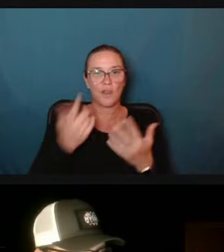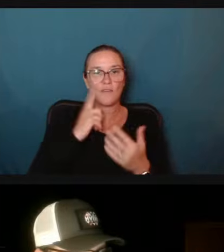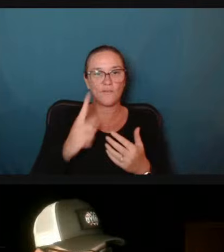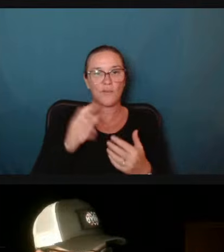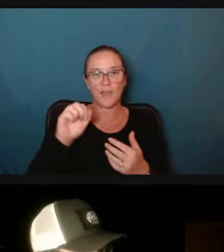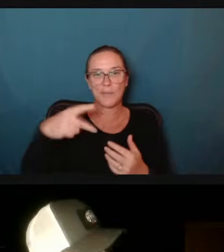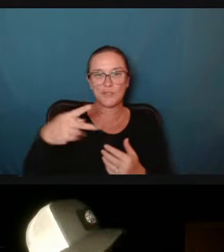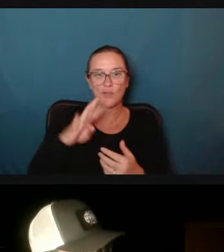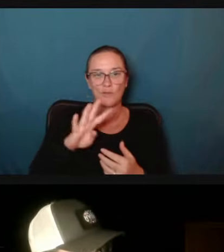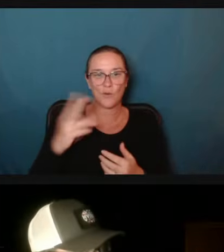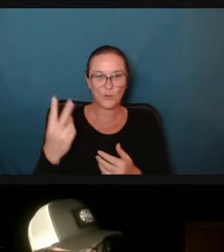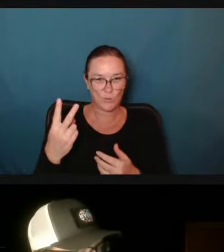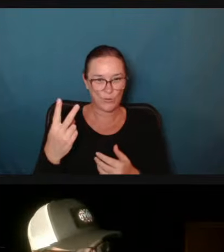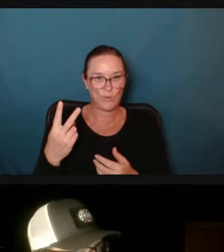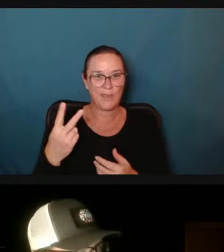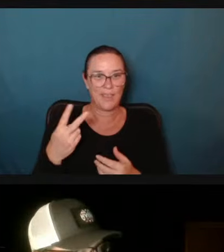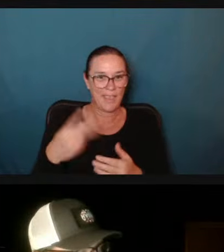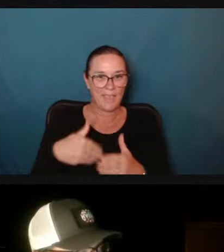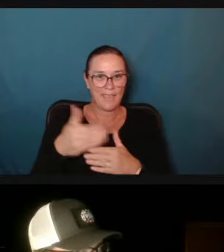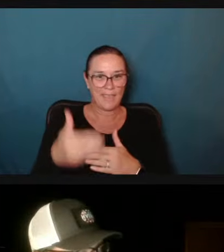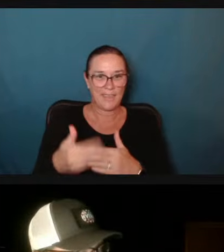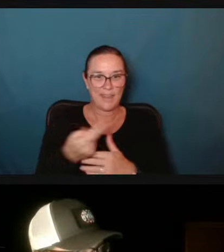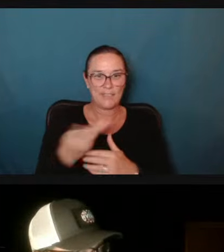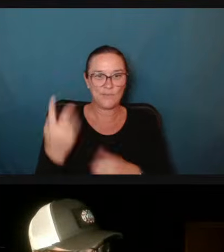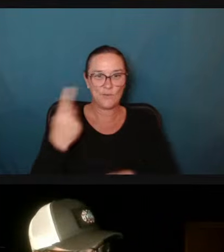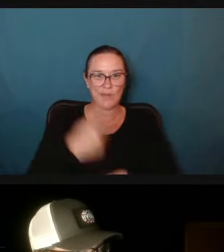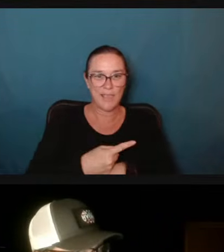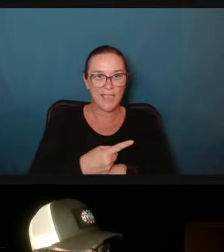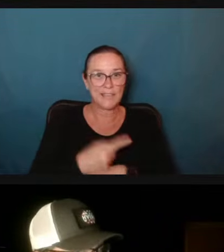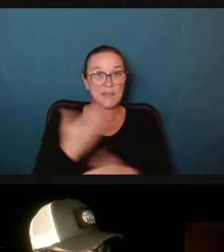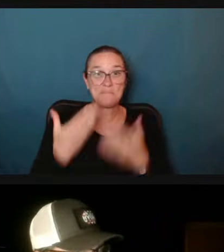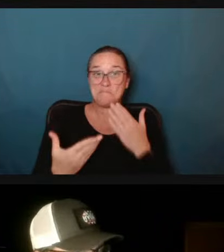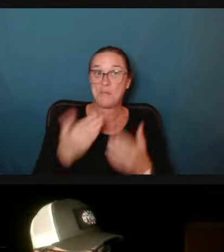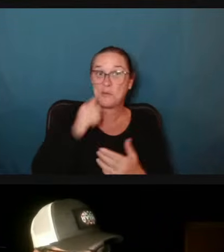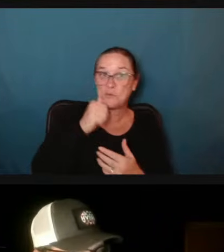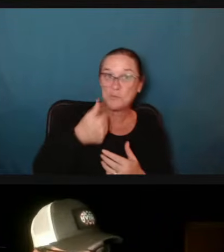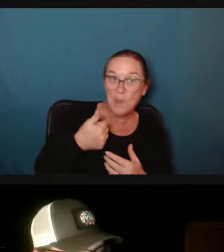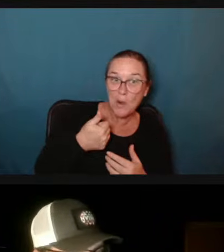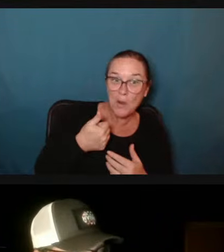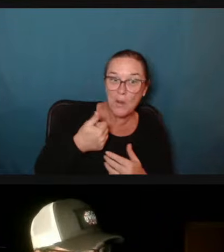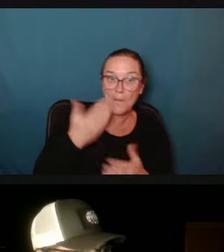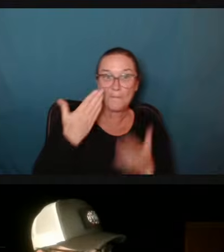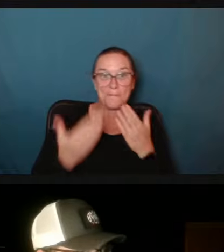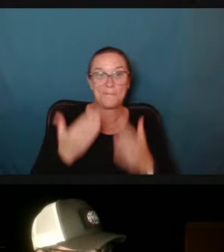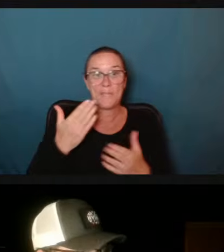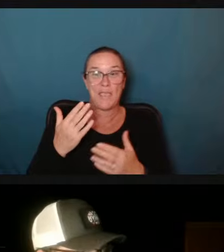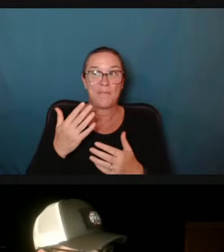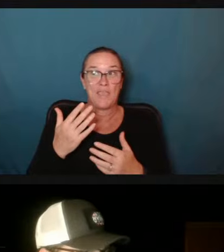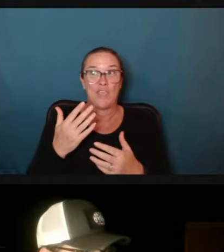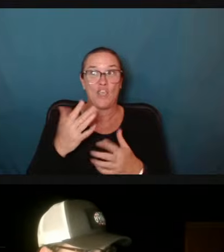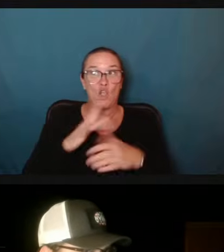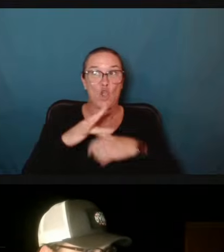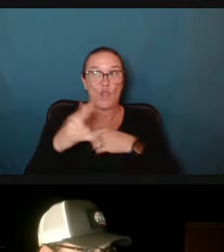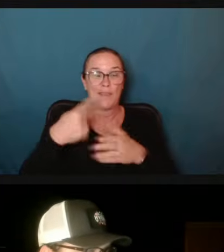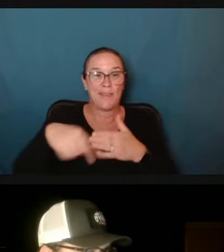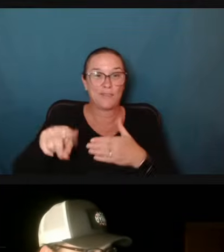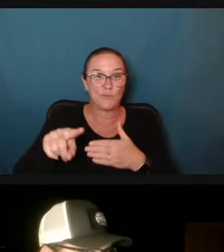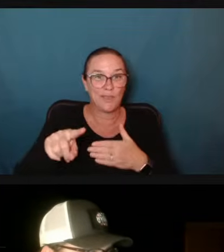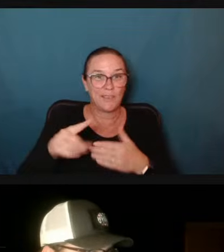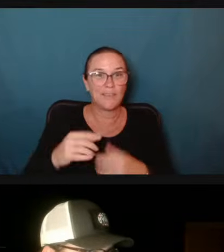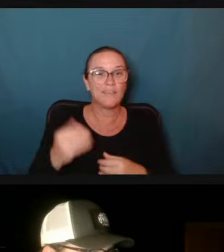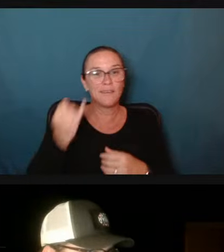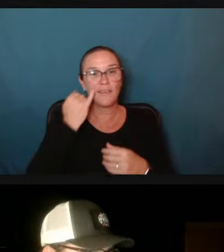here in the next few days. Could be as soon as tomorrow. Keep an eye on it. As late as early next week. And if you do want to